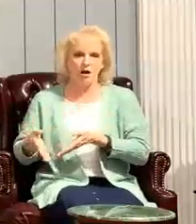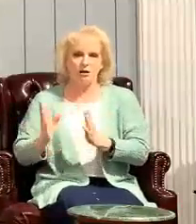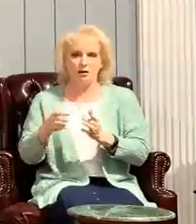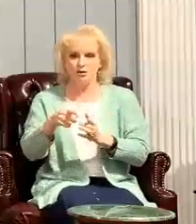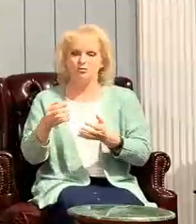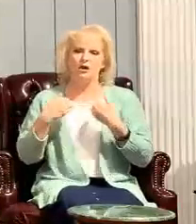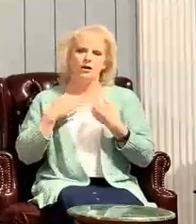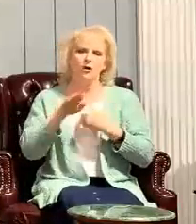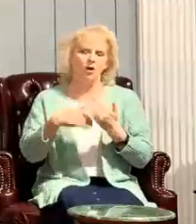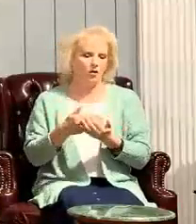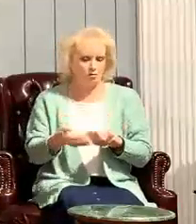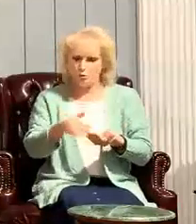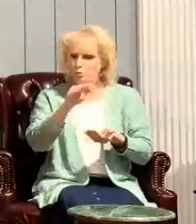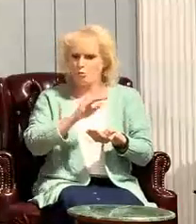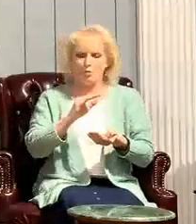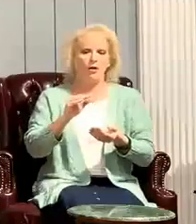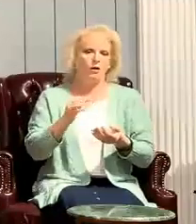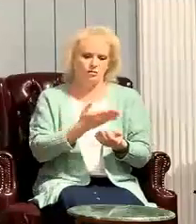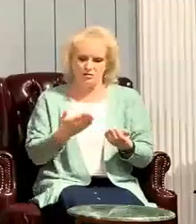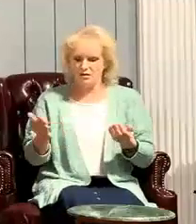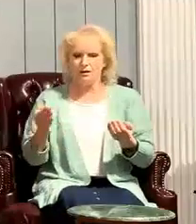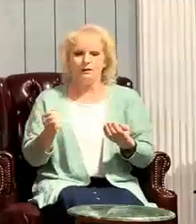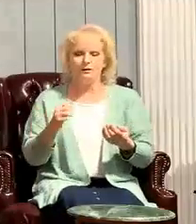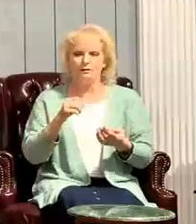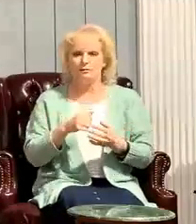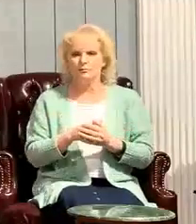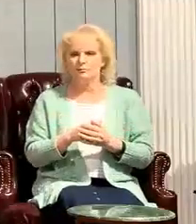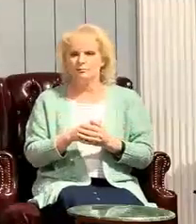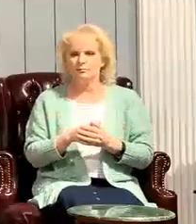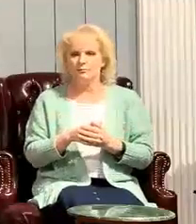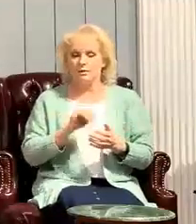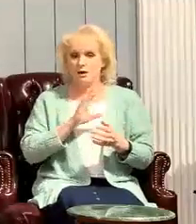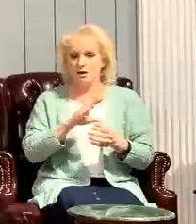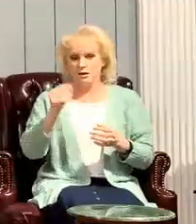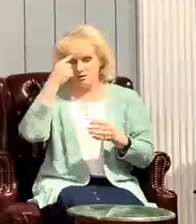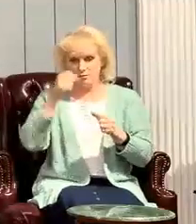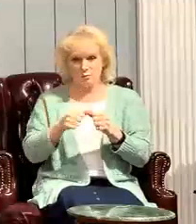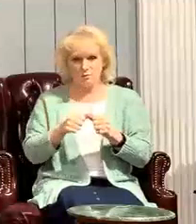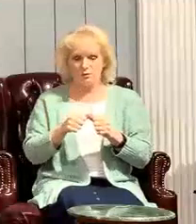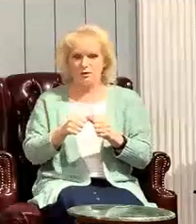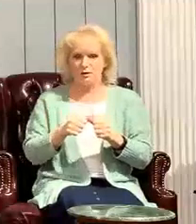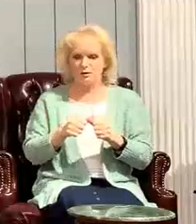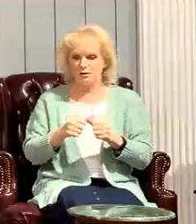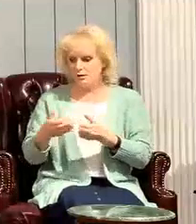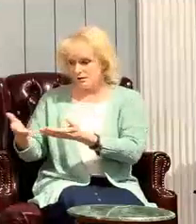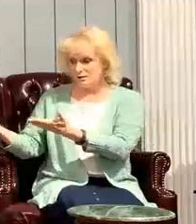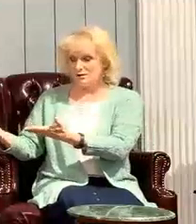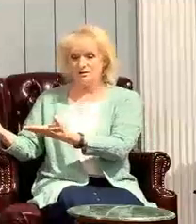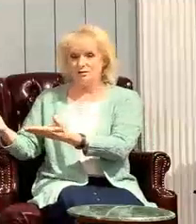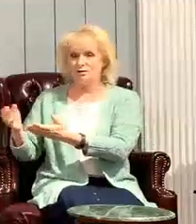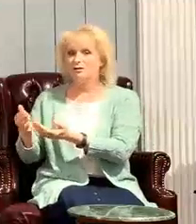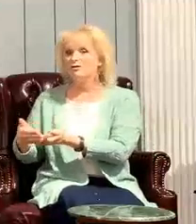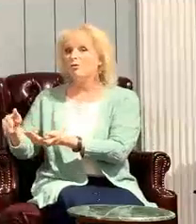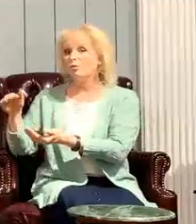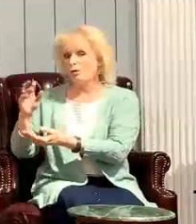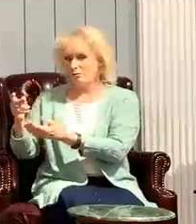you have all of the spoils, all of the goods, all of the wealth. And remember, we're talking about Sodom and Gomorrah. These are wealthy places.